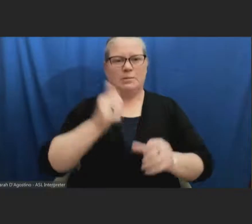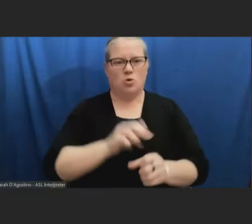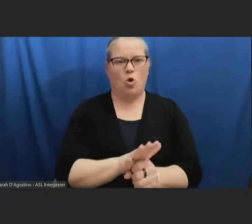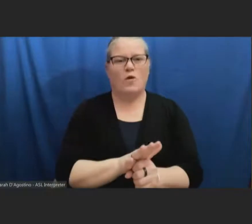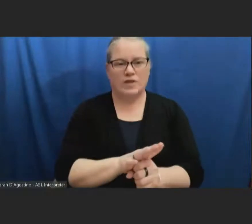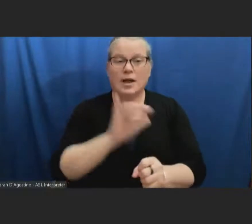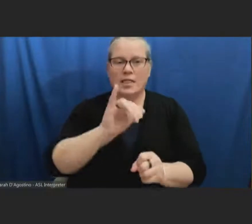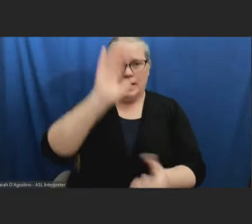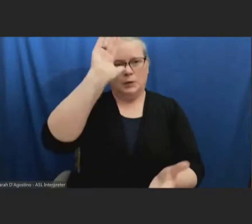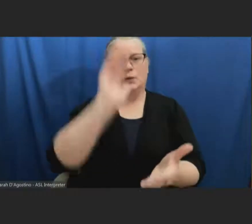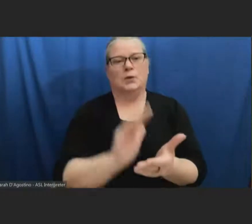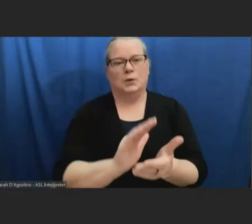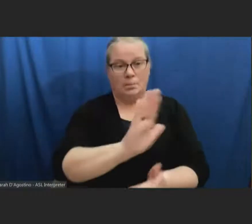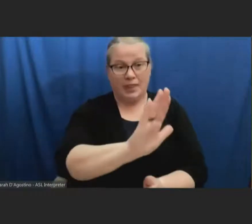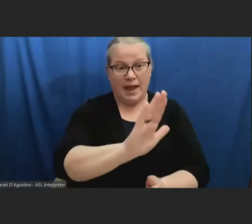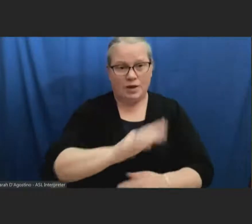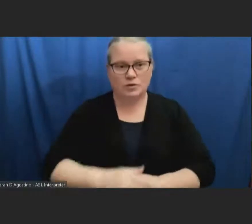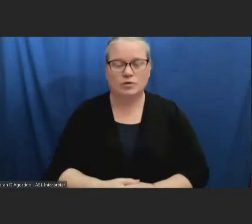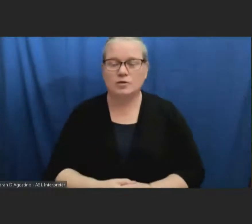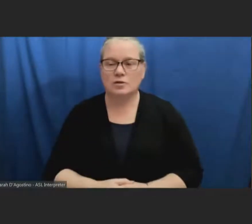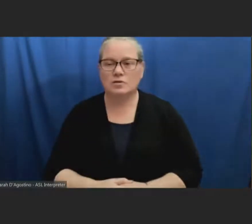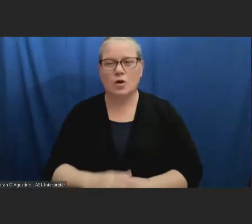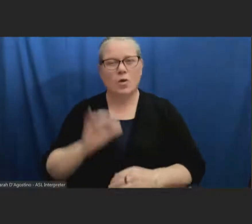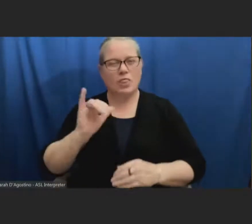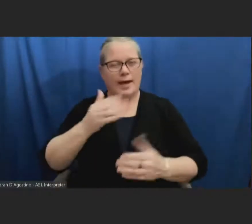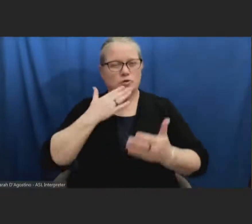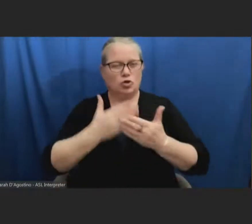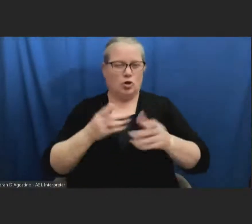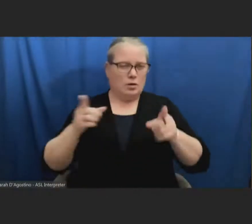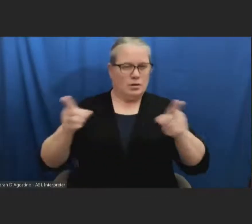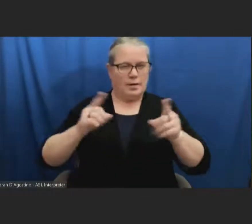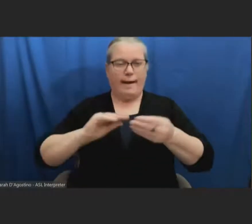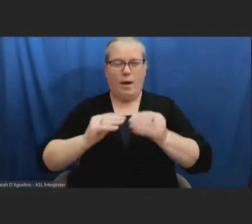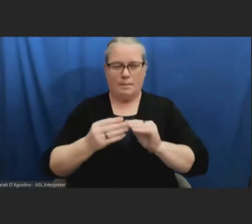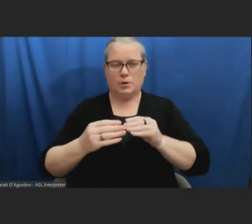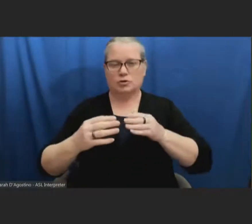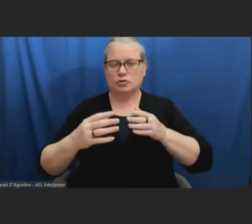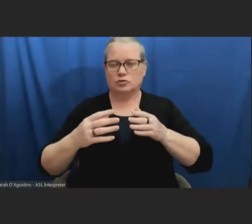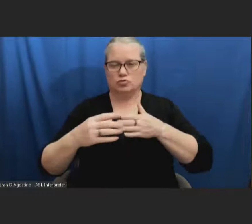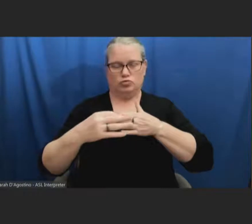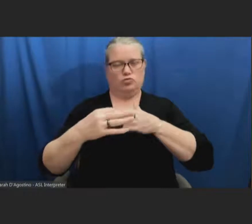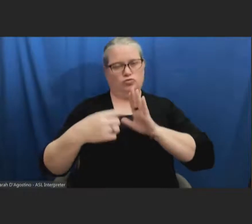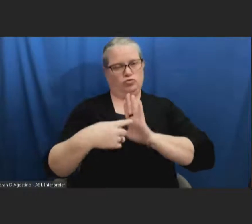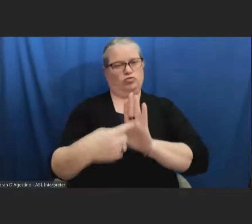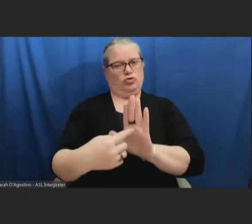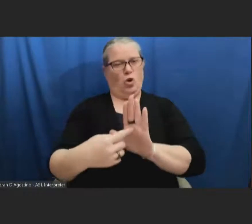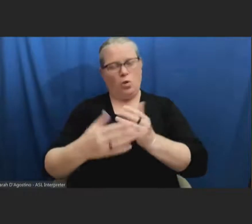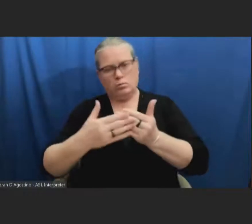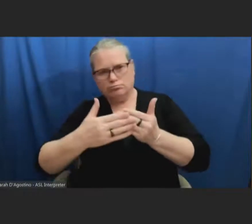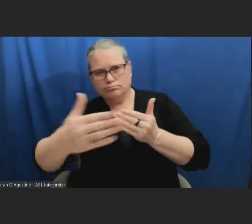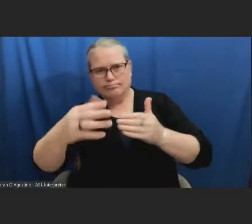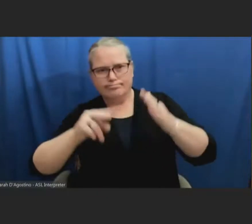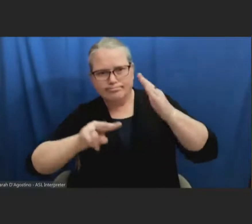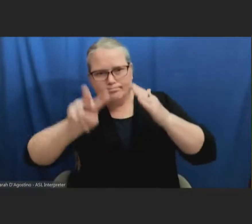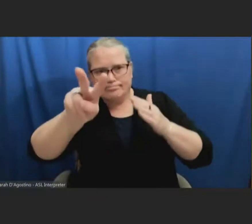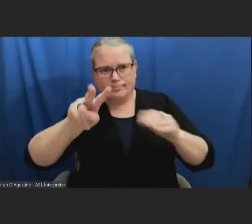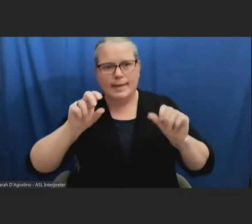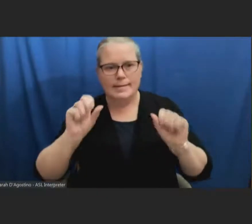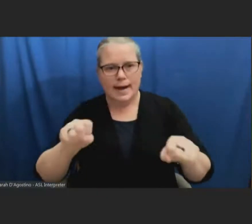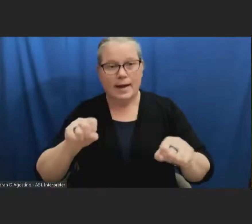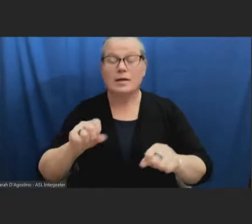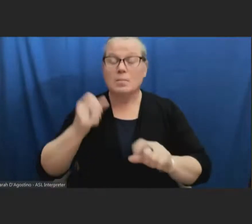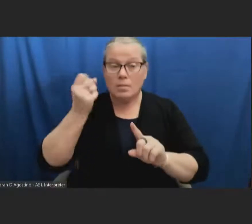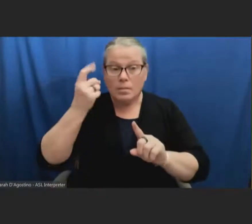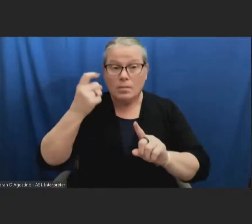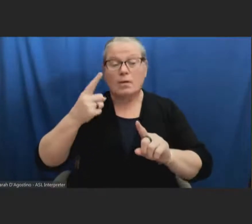down substantially, and they're good leading indicators of where we're heading. But I think as we get into February, we're going to have a better picture of what the overall outlook